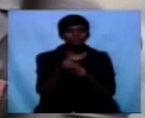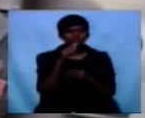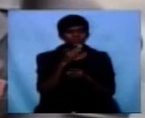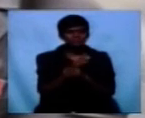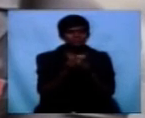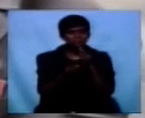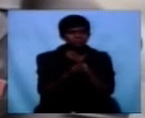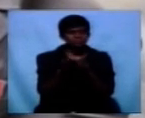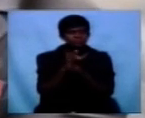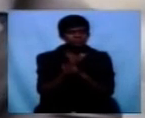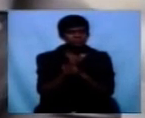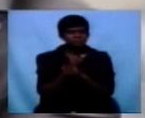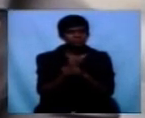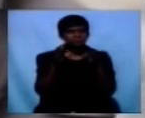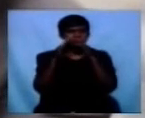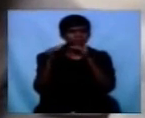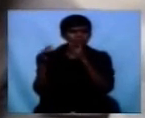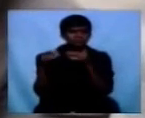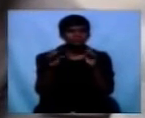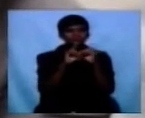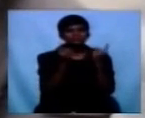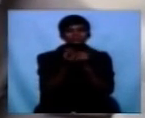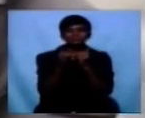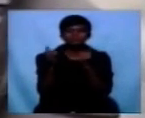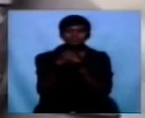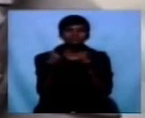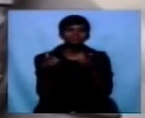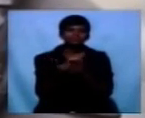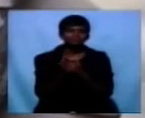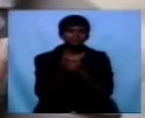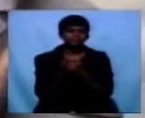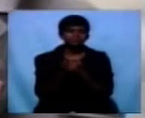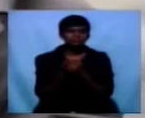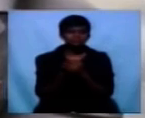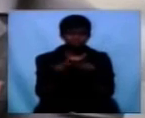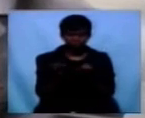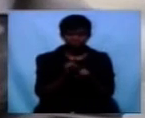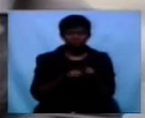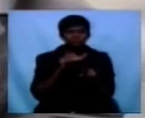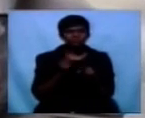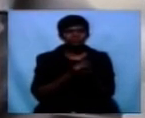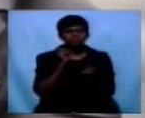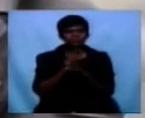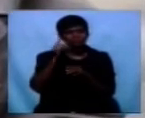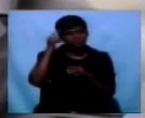of the houses in the new districts. Yes. And we are determined as government. I have told